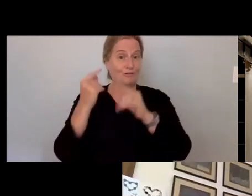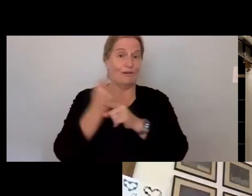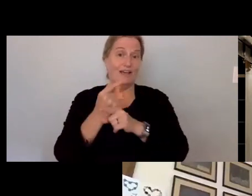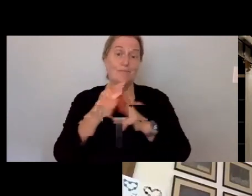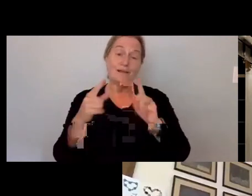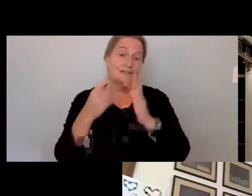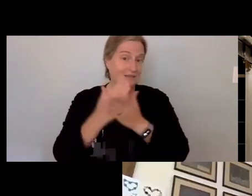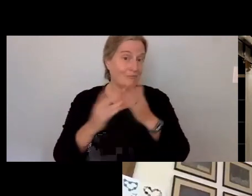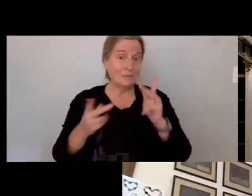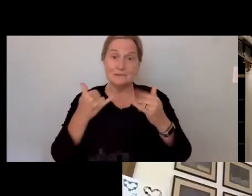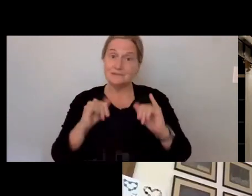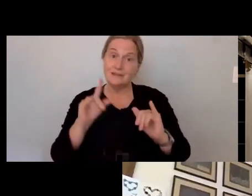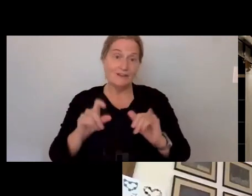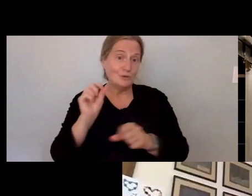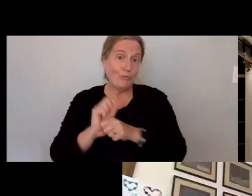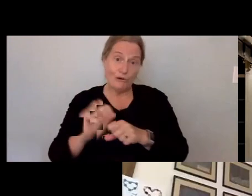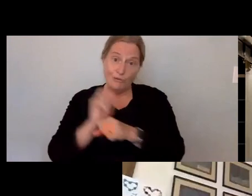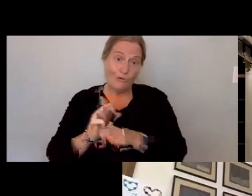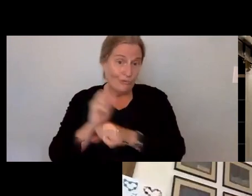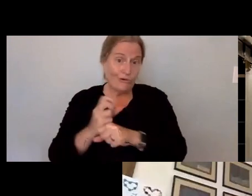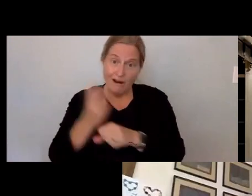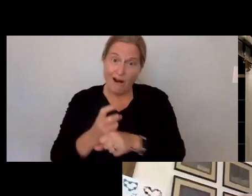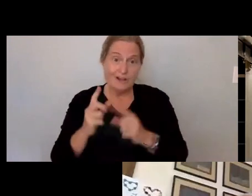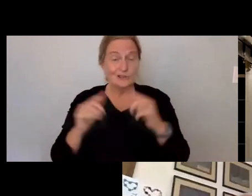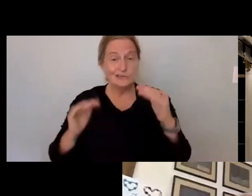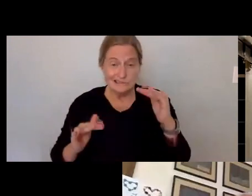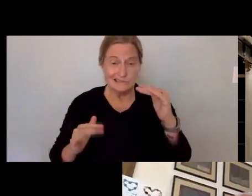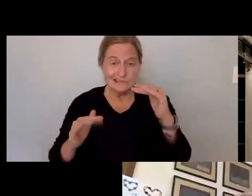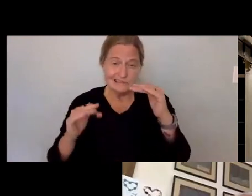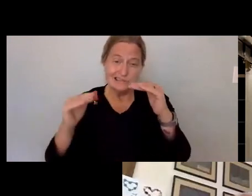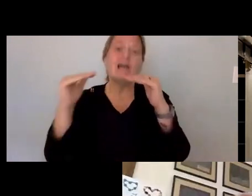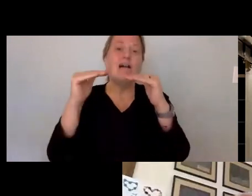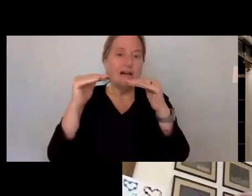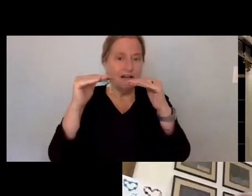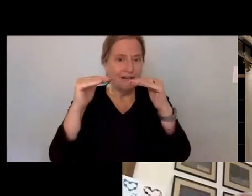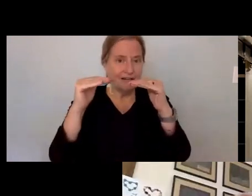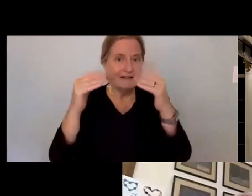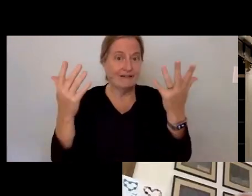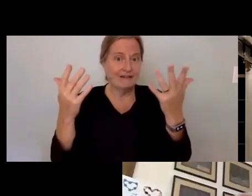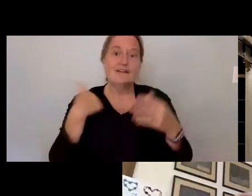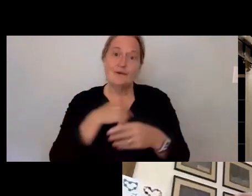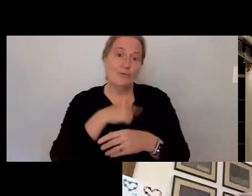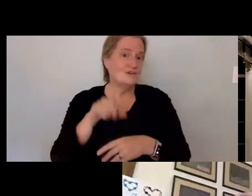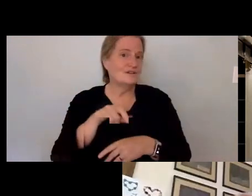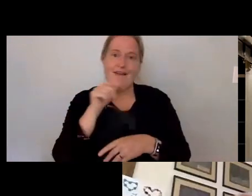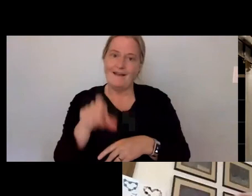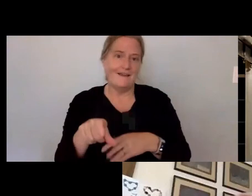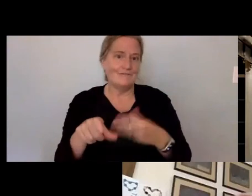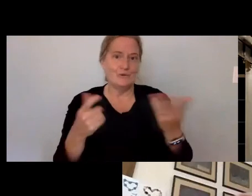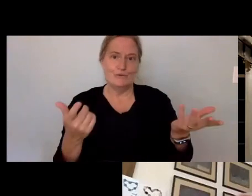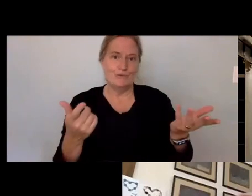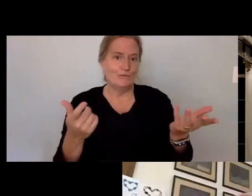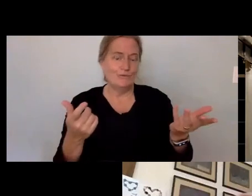than others to get that equality. But we shouldn't have to when it comes to access to public